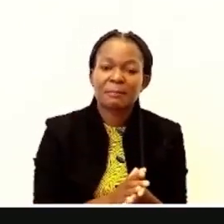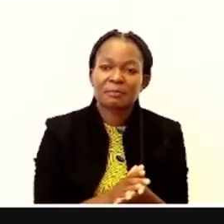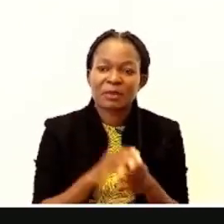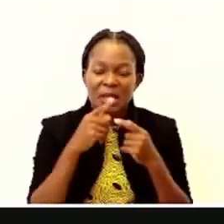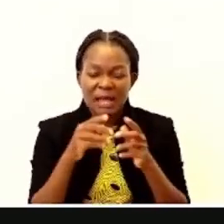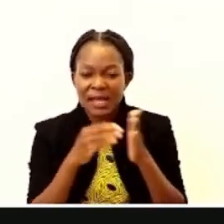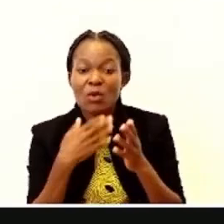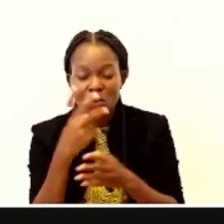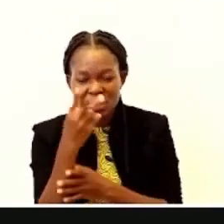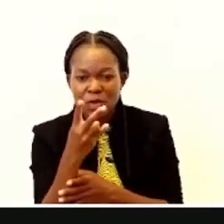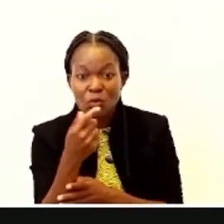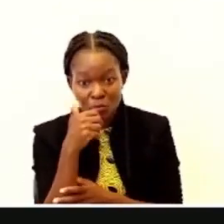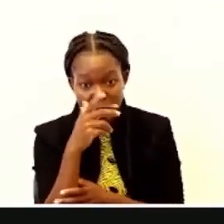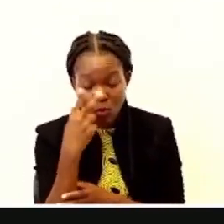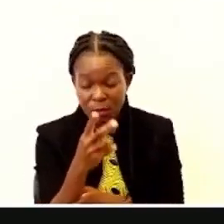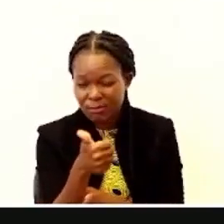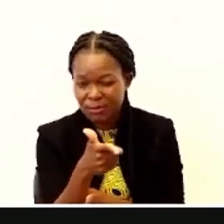to ensure that we are